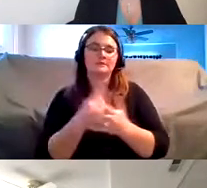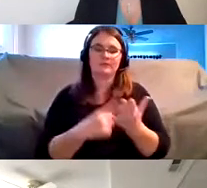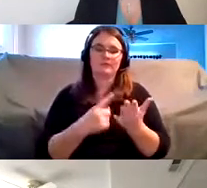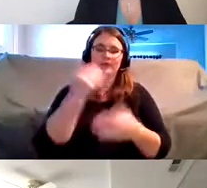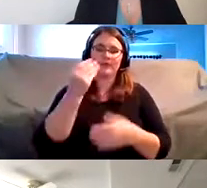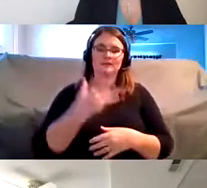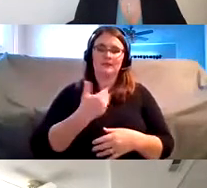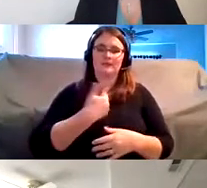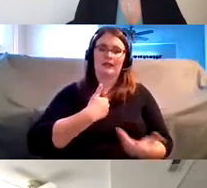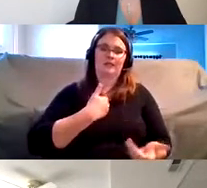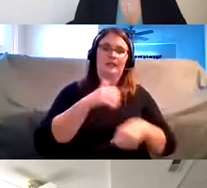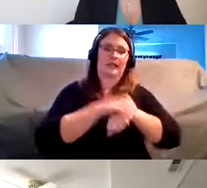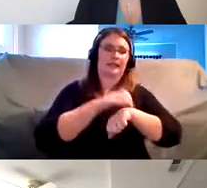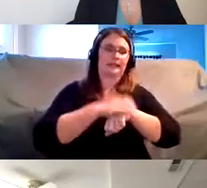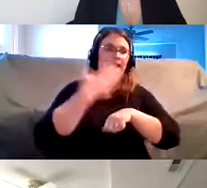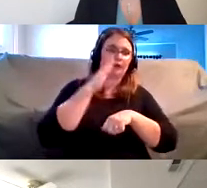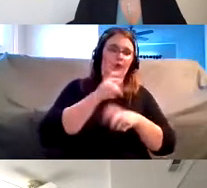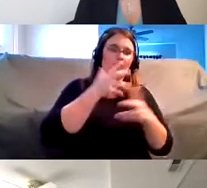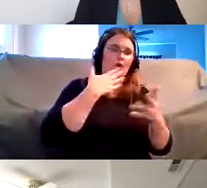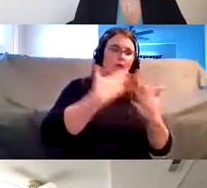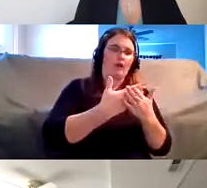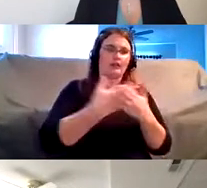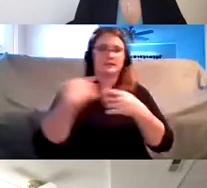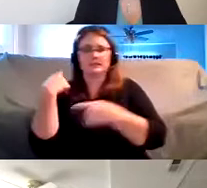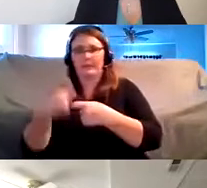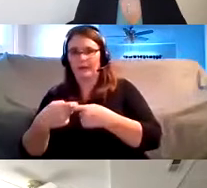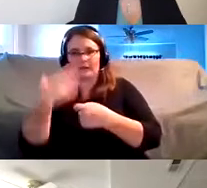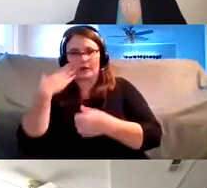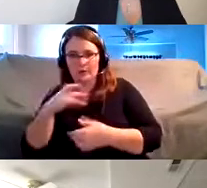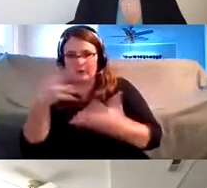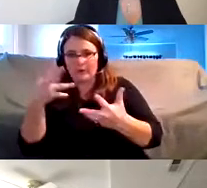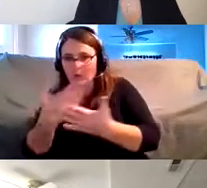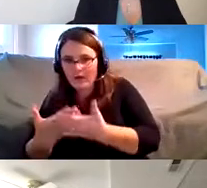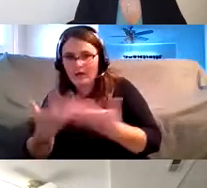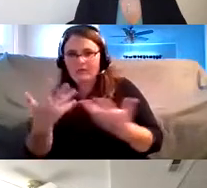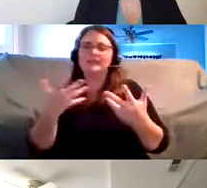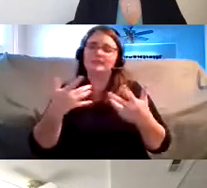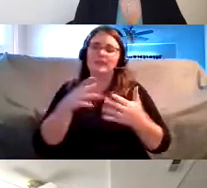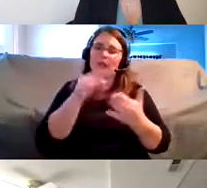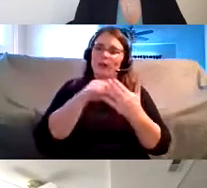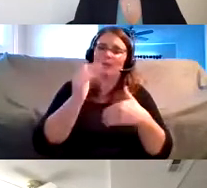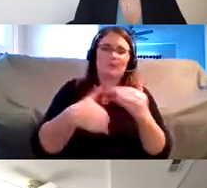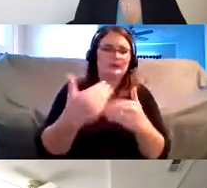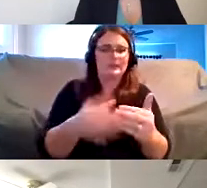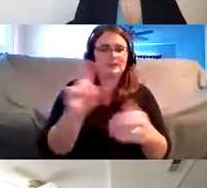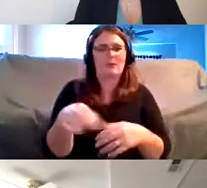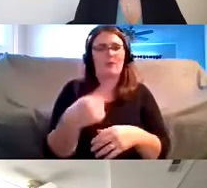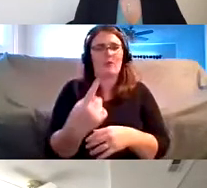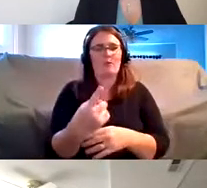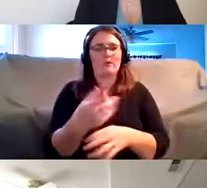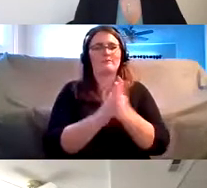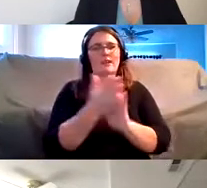all that well, nor Spanish. So it's still a learning process. You can only get better. That's a little bit